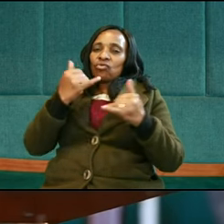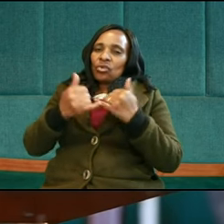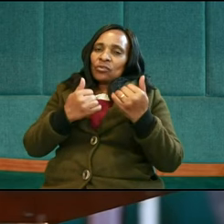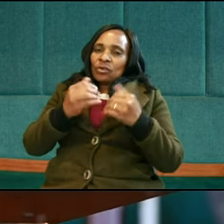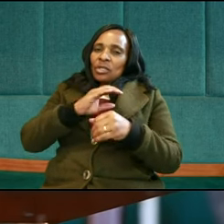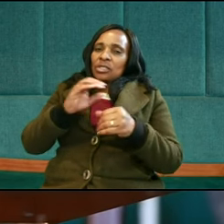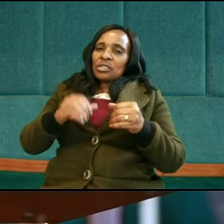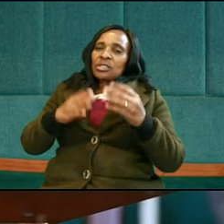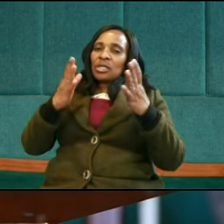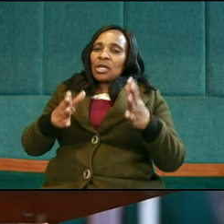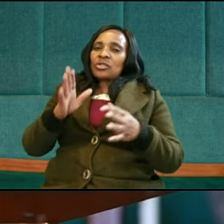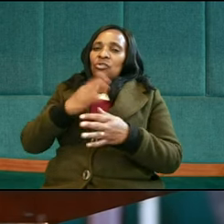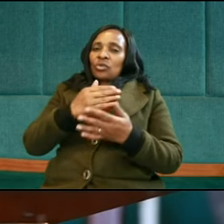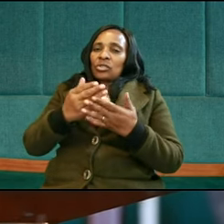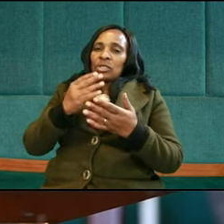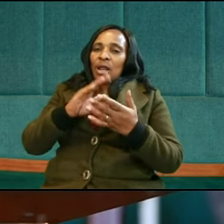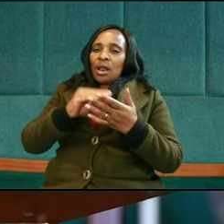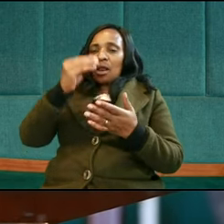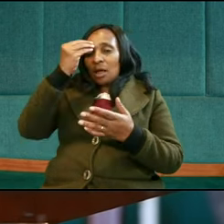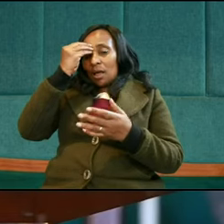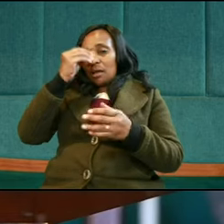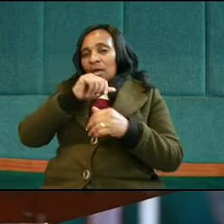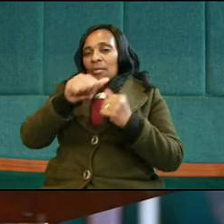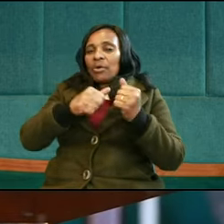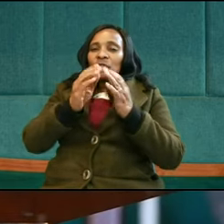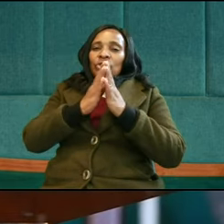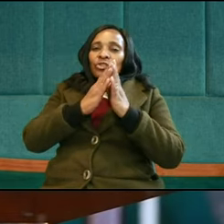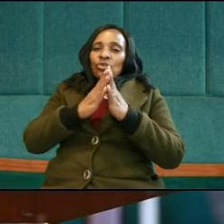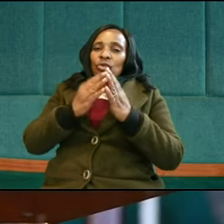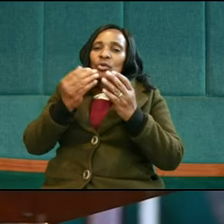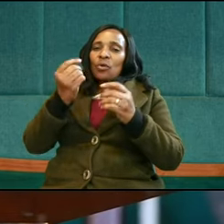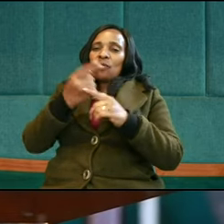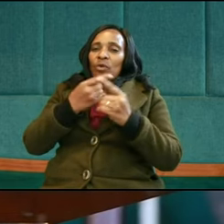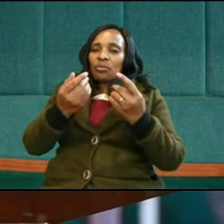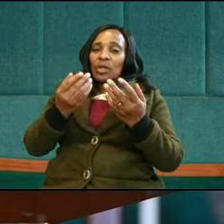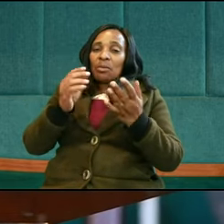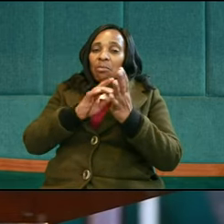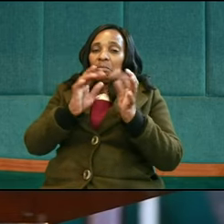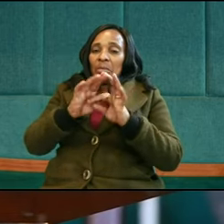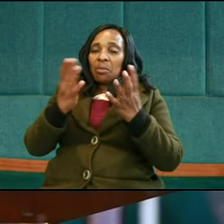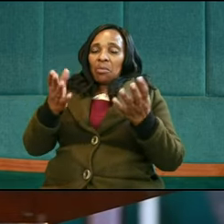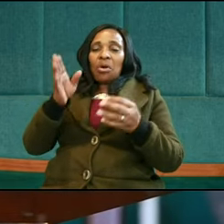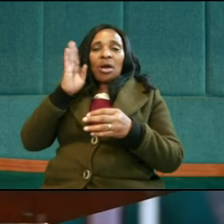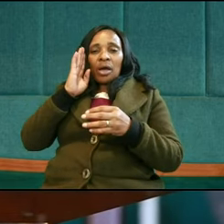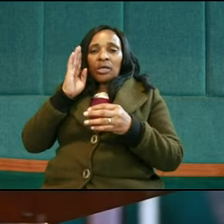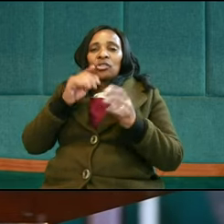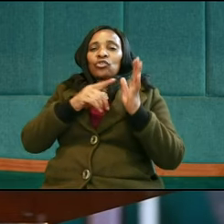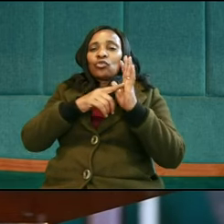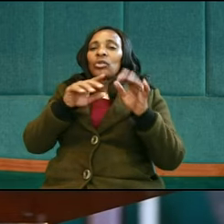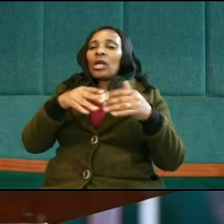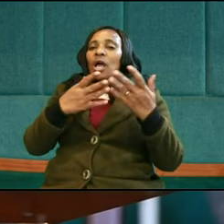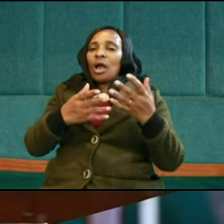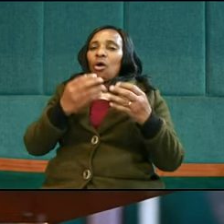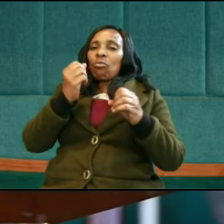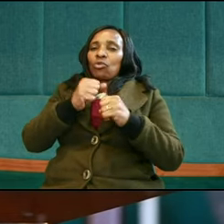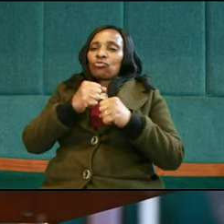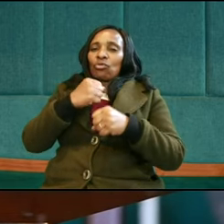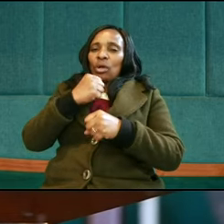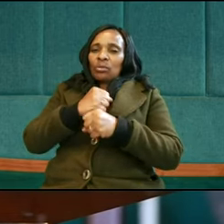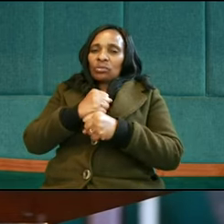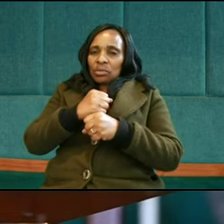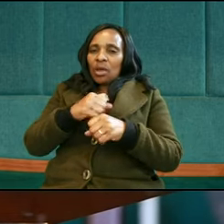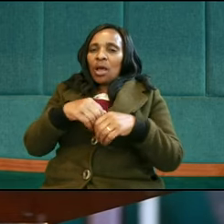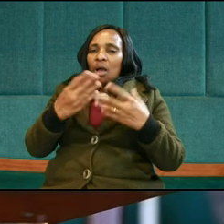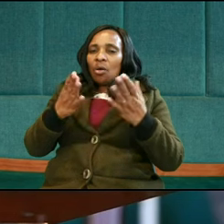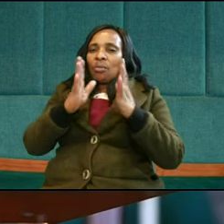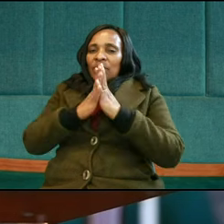songs that she had learned. She told father about the stories that she had heard from the Bible. She showed father how she was learning how to pray.